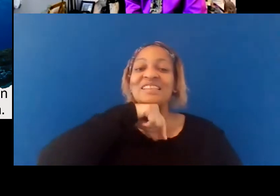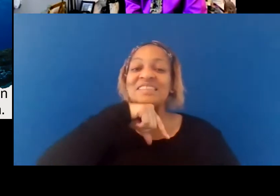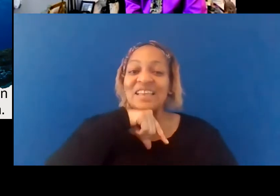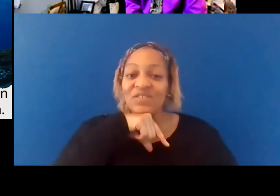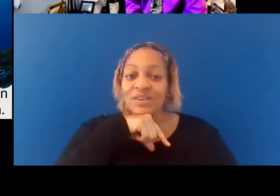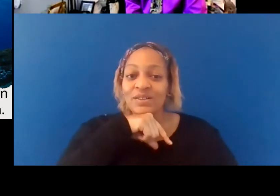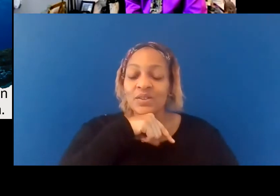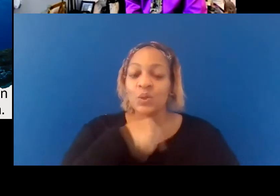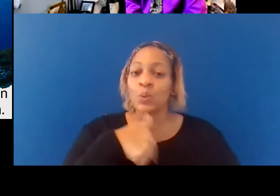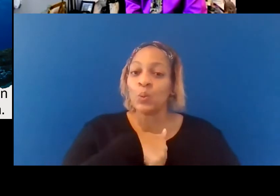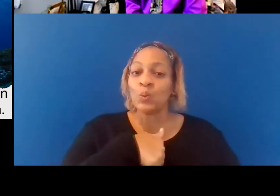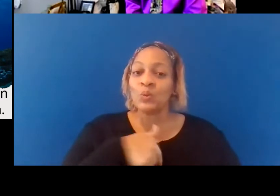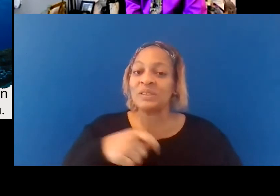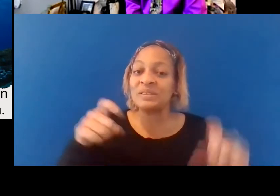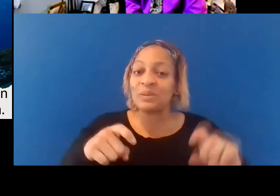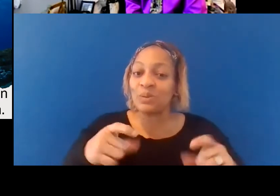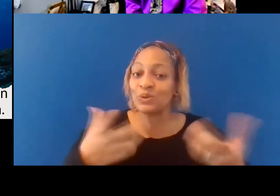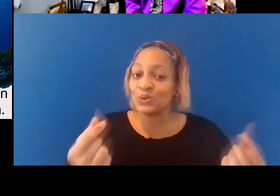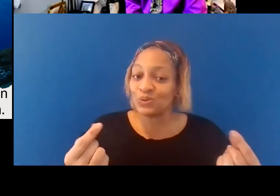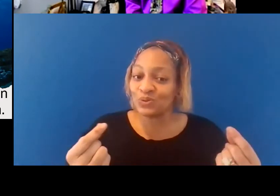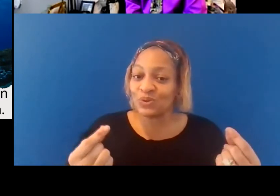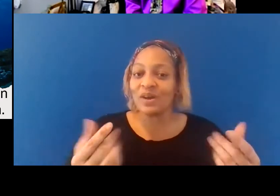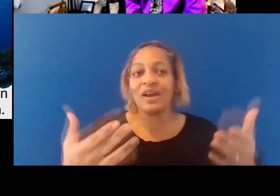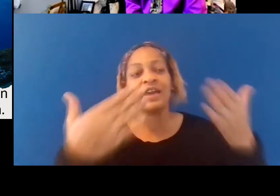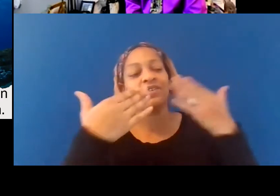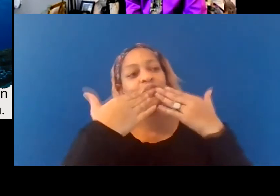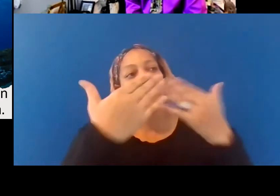We're supposed to be in the state of gratitude.